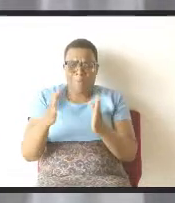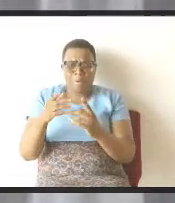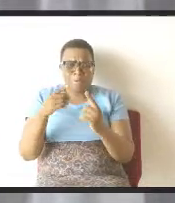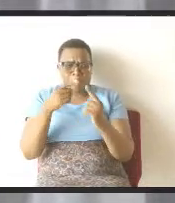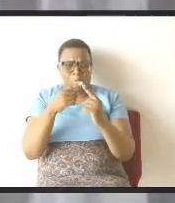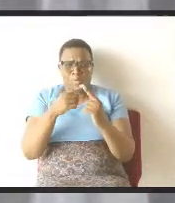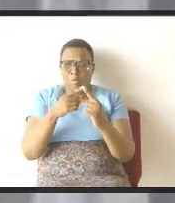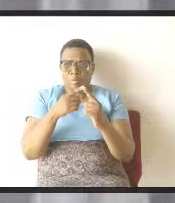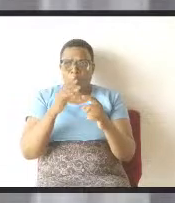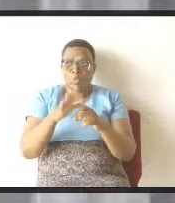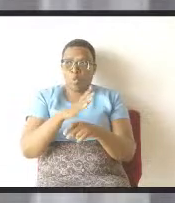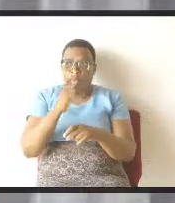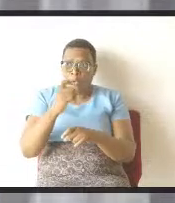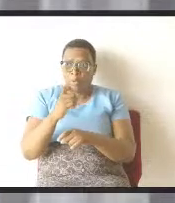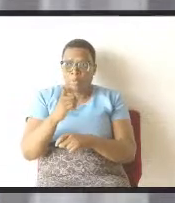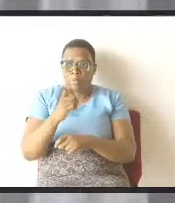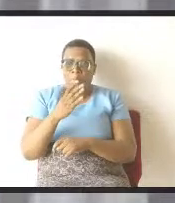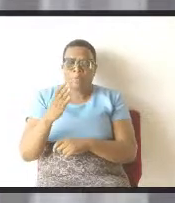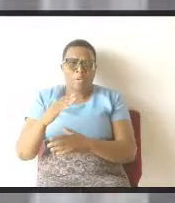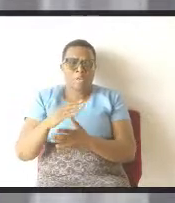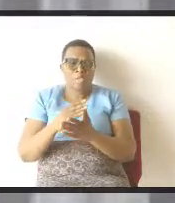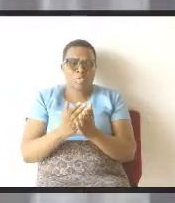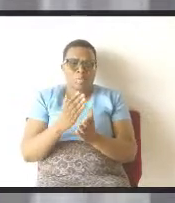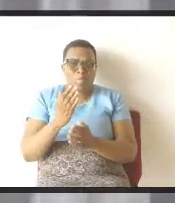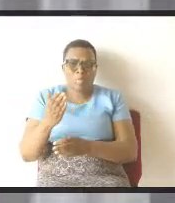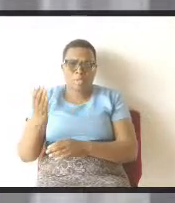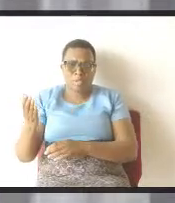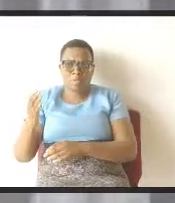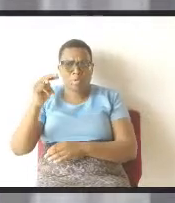there are certain prerequisites